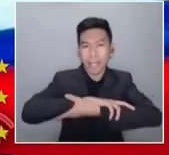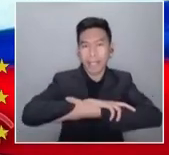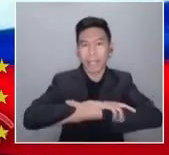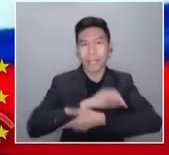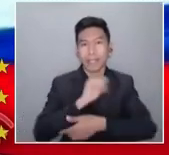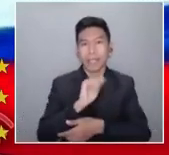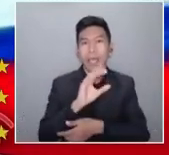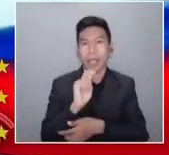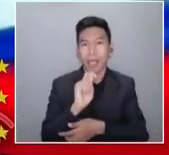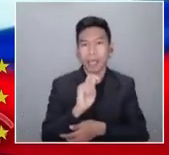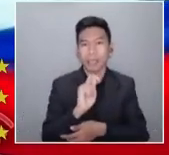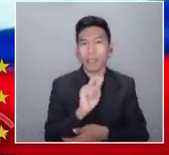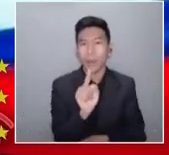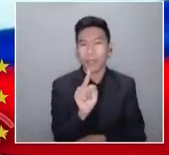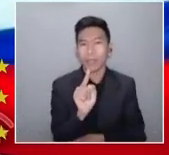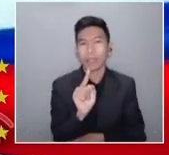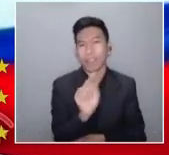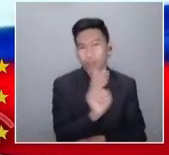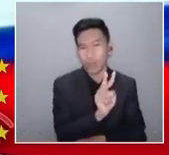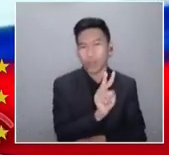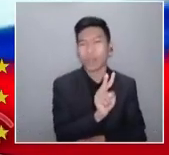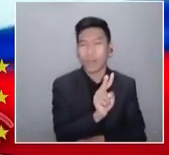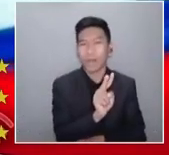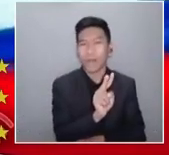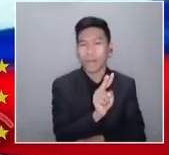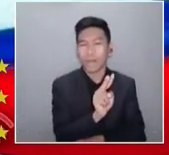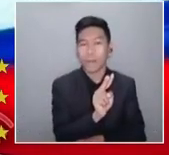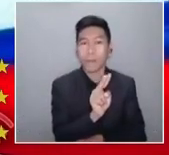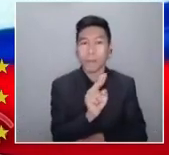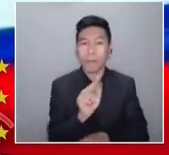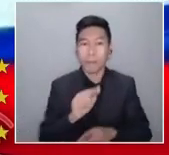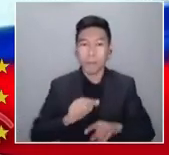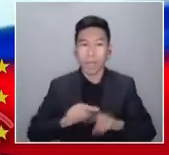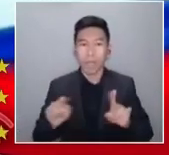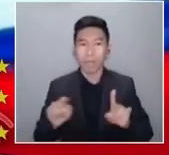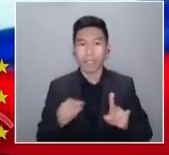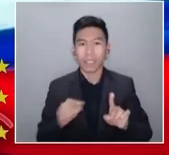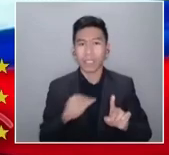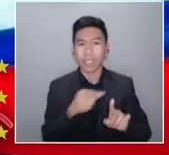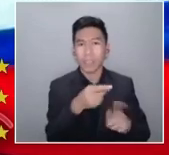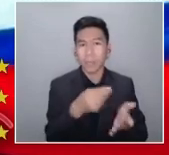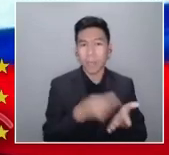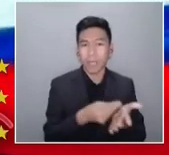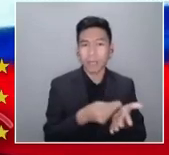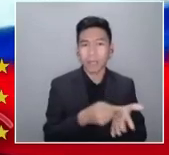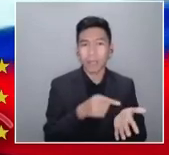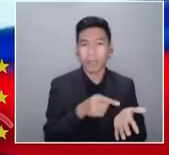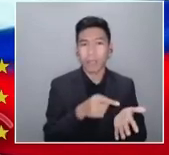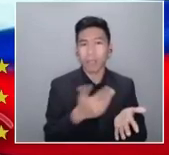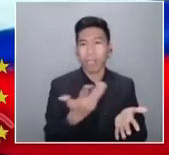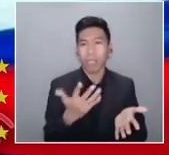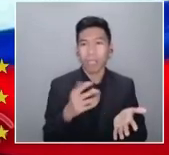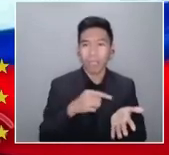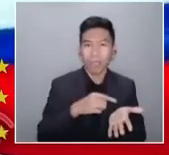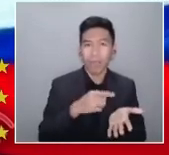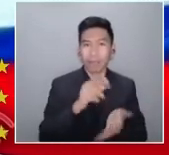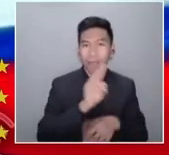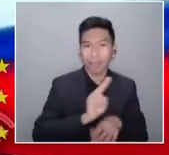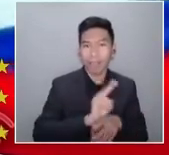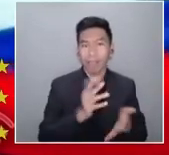However, the billions are just lying out there because hindi ma-access because of the